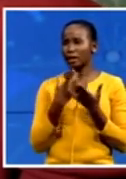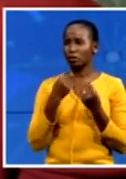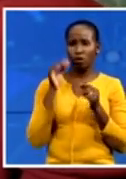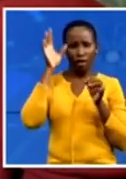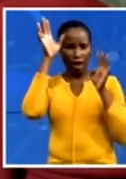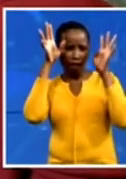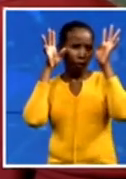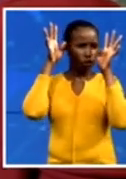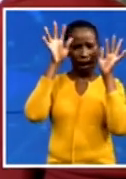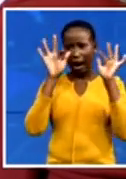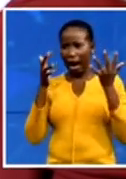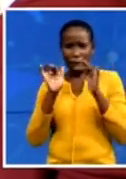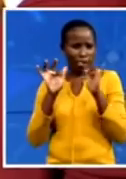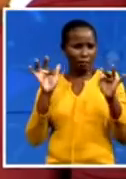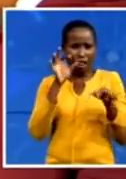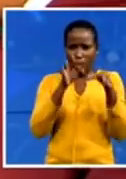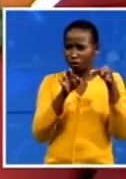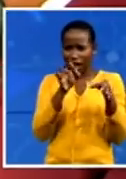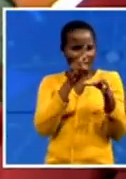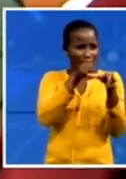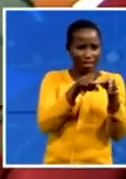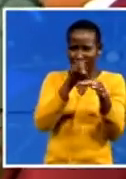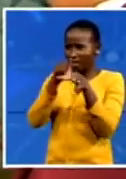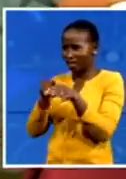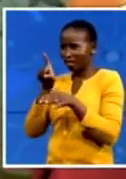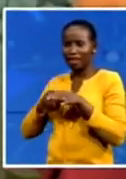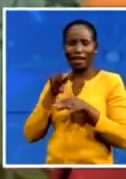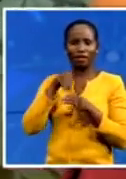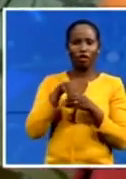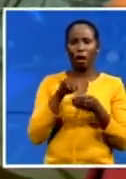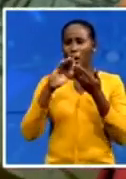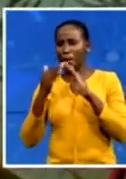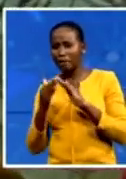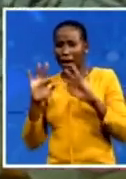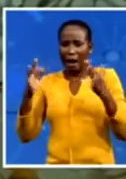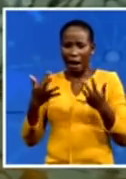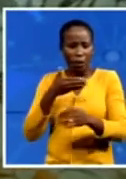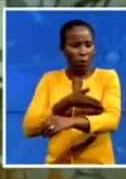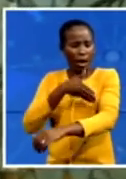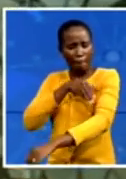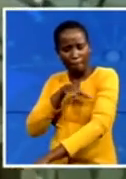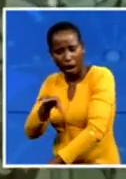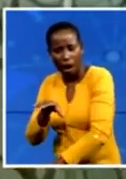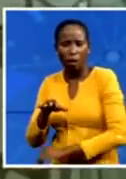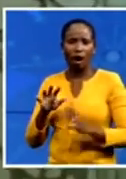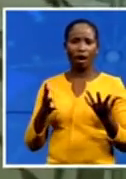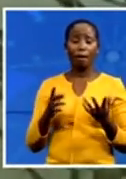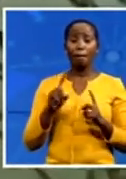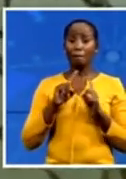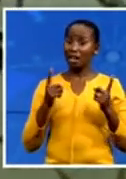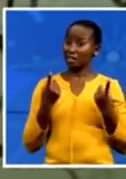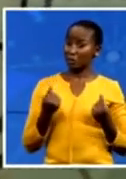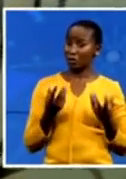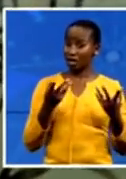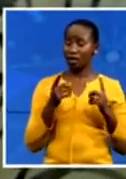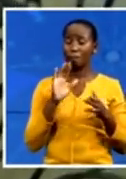be involved politically, communities that aren't empowered to be empowered. And sometimes you can't do that from the rigidity of a party, and I think had I won the election, I would have had more